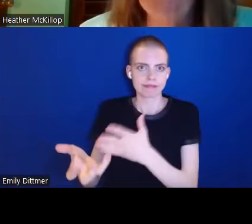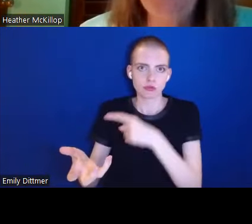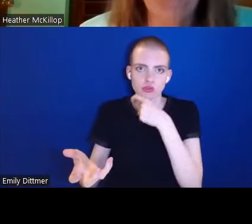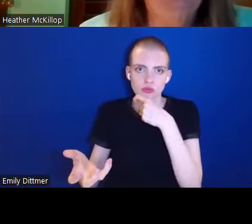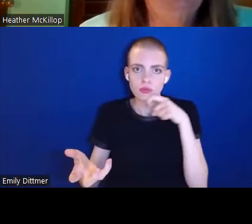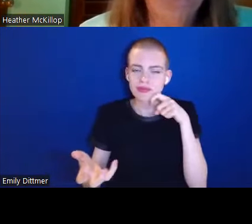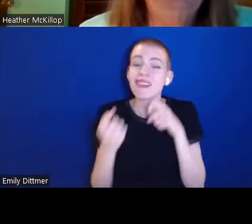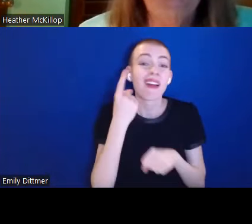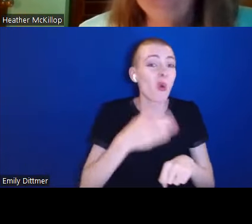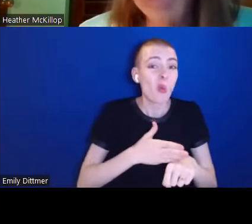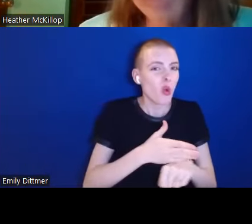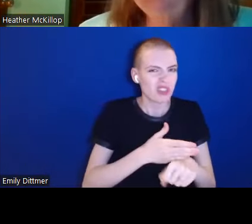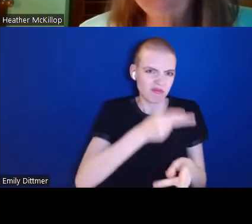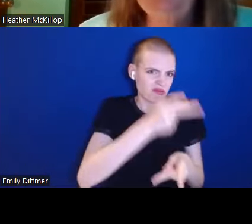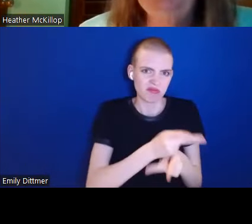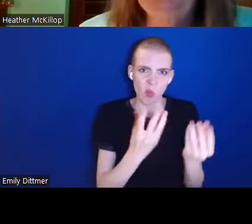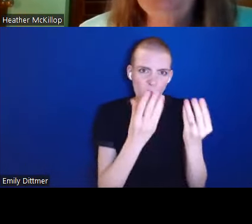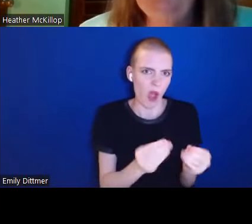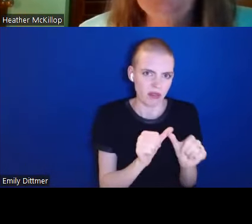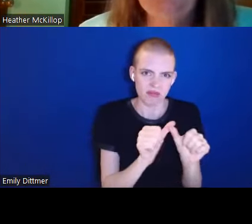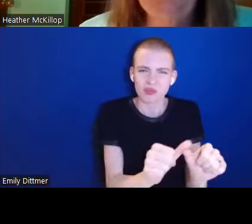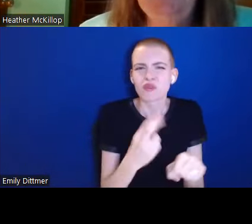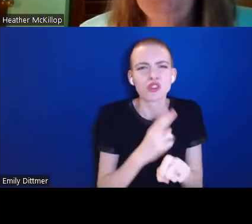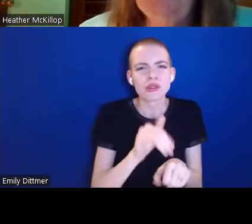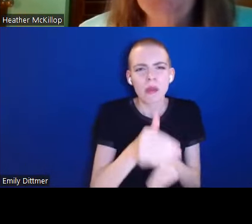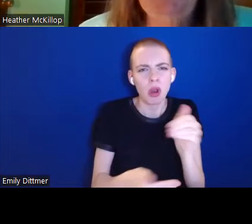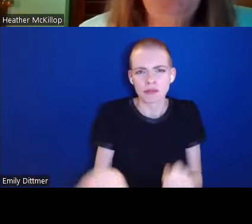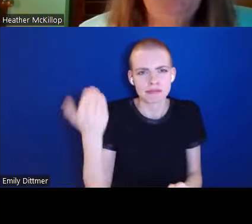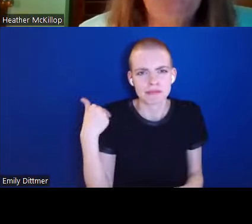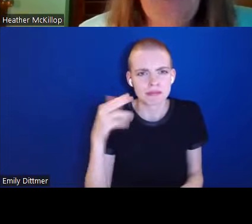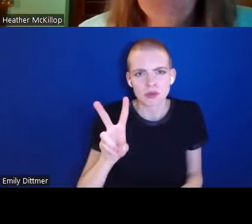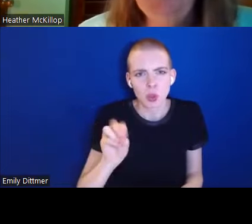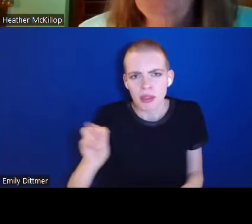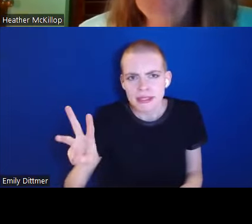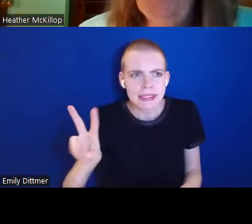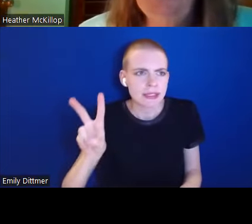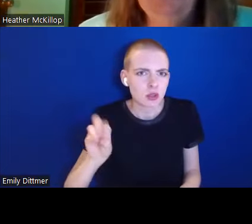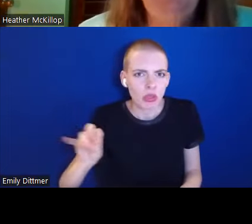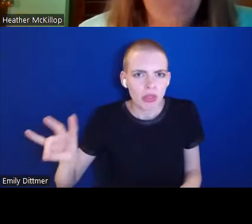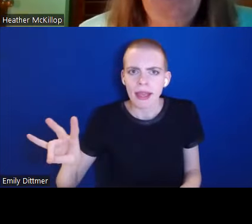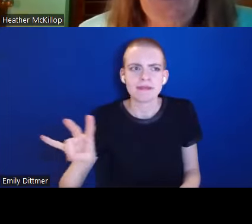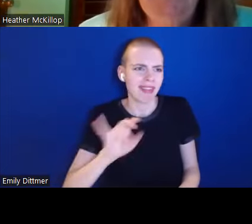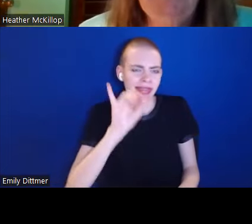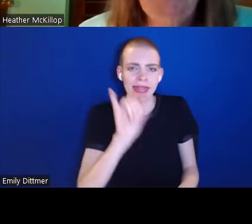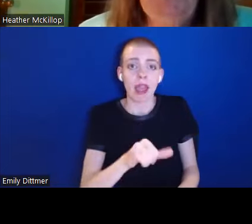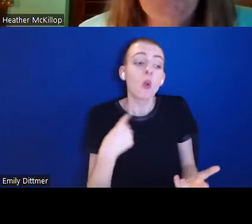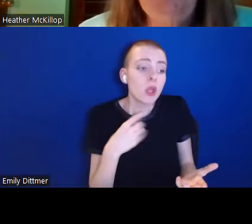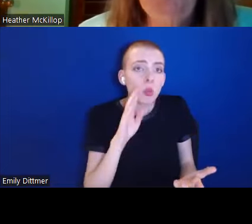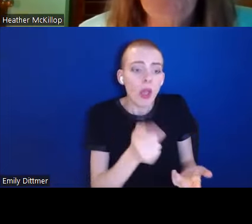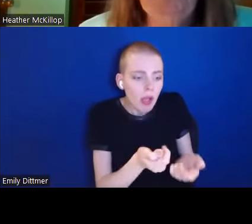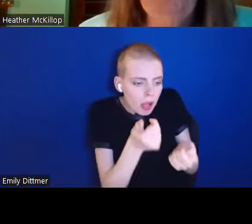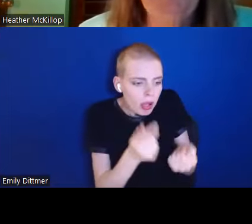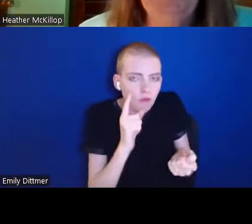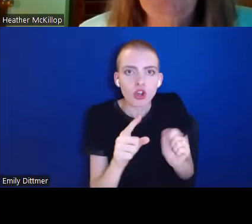wood wet since 2006 and 7, sampling of wood, and we